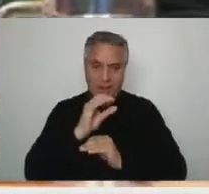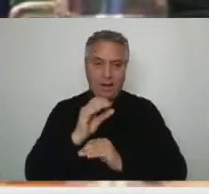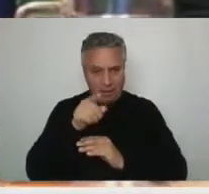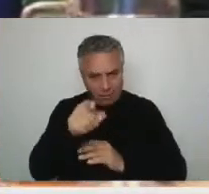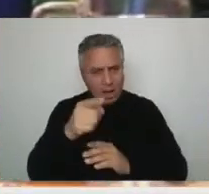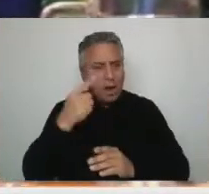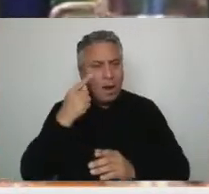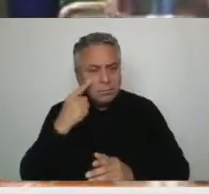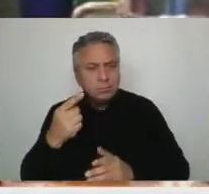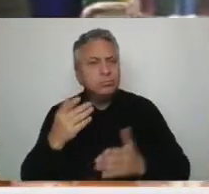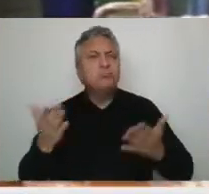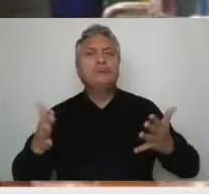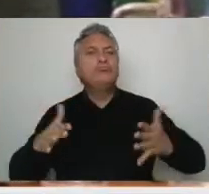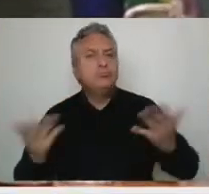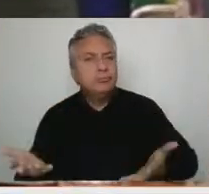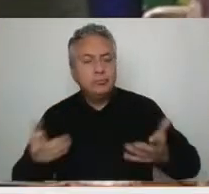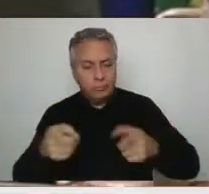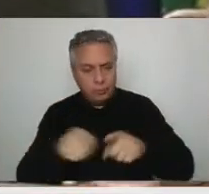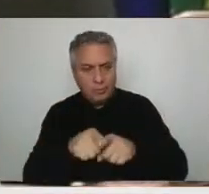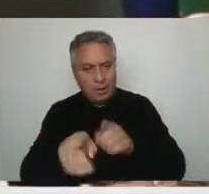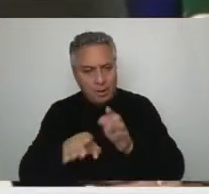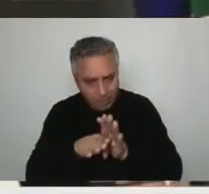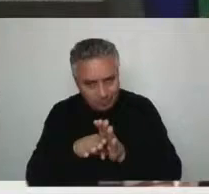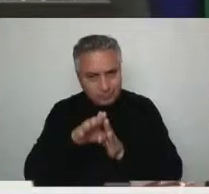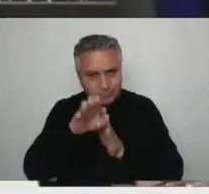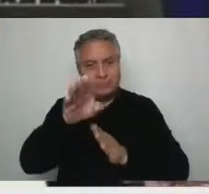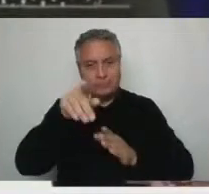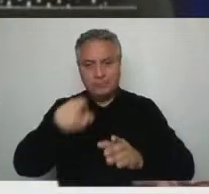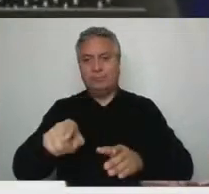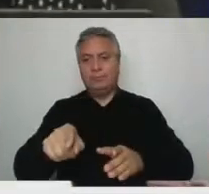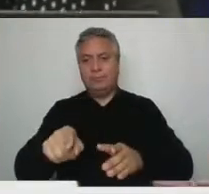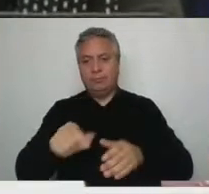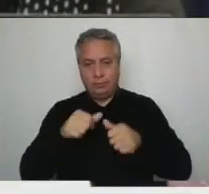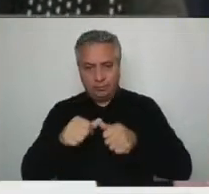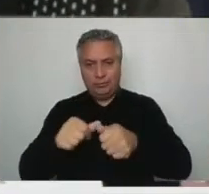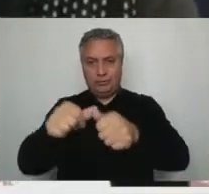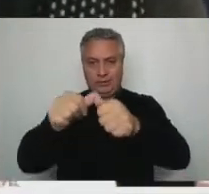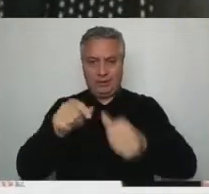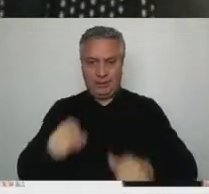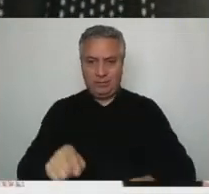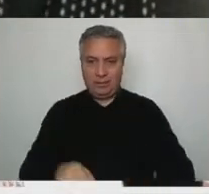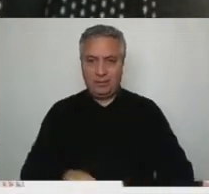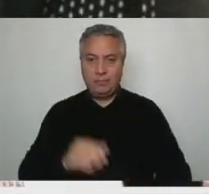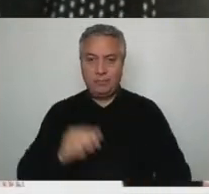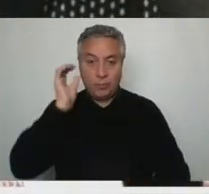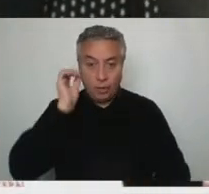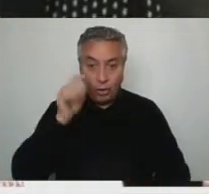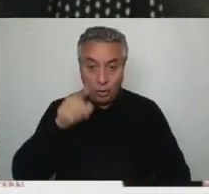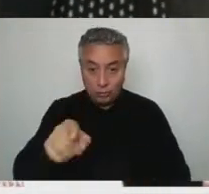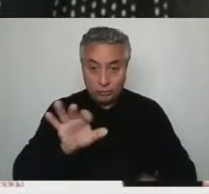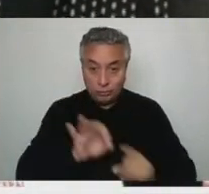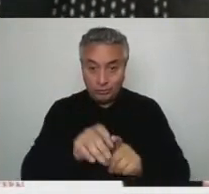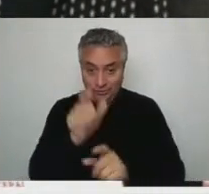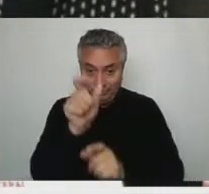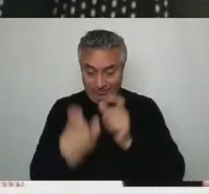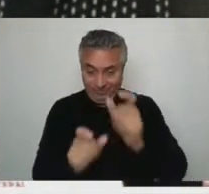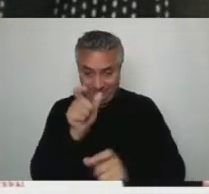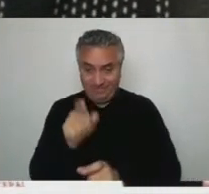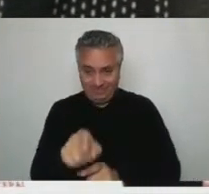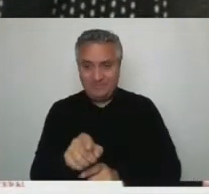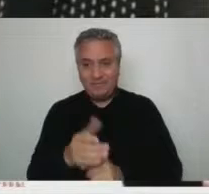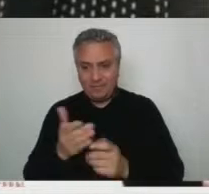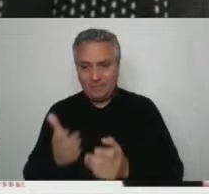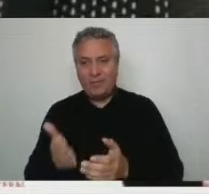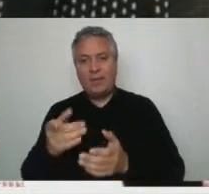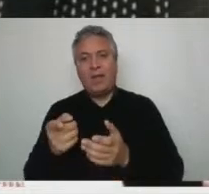health in Latin America and the Caribbean. Key dimensions for going forward towards a sustainable, inclusive social development.